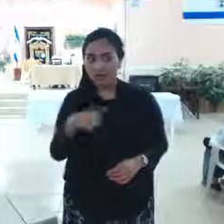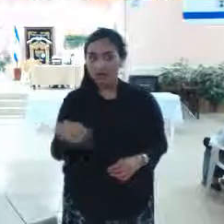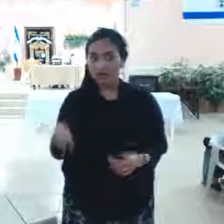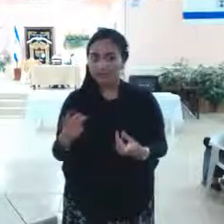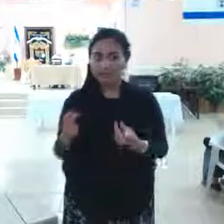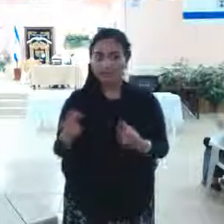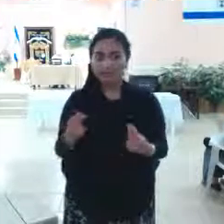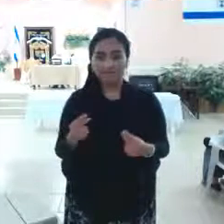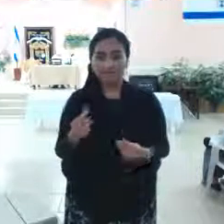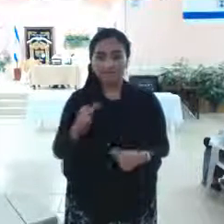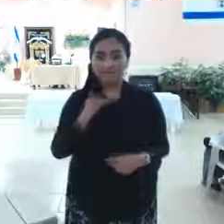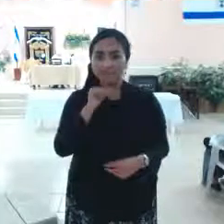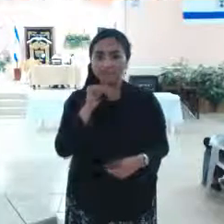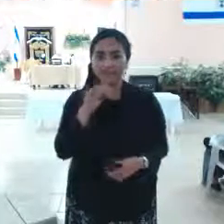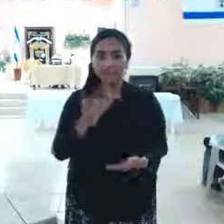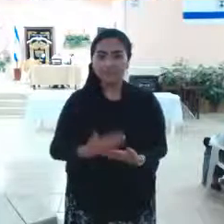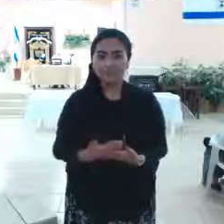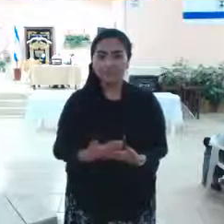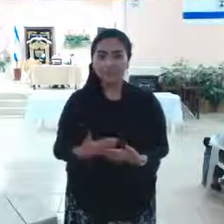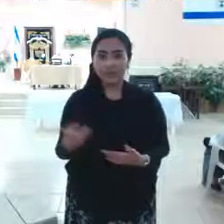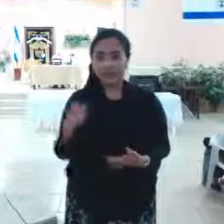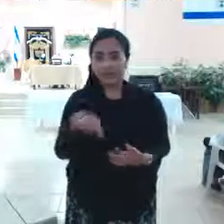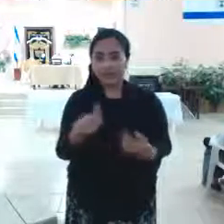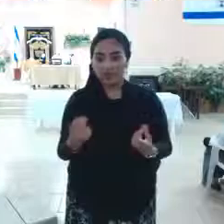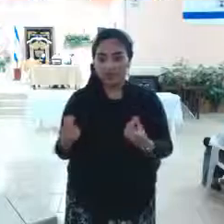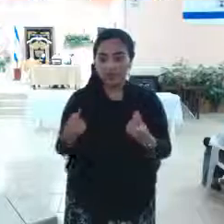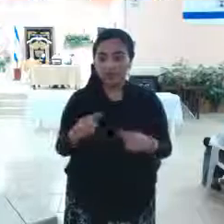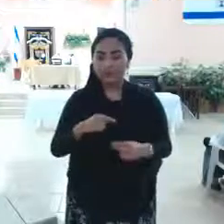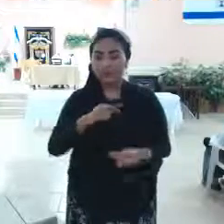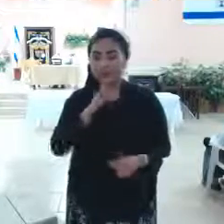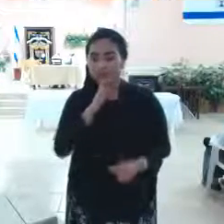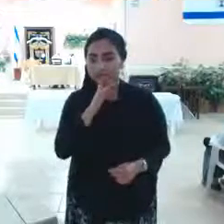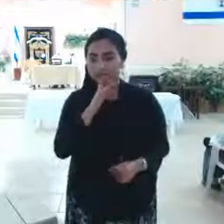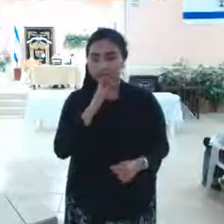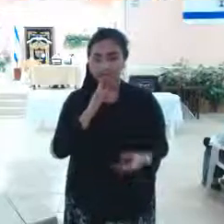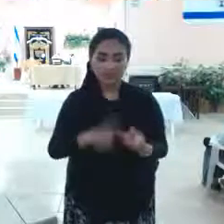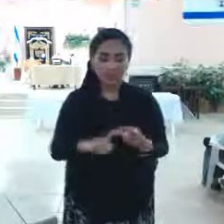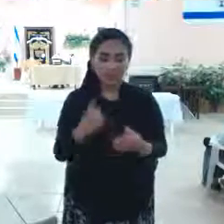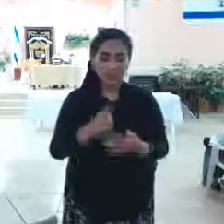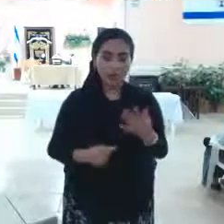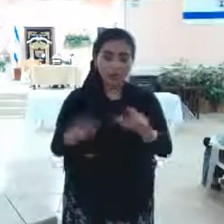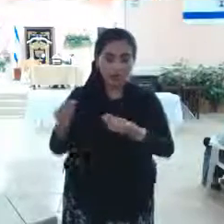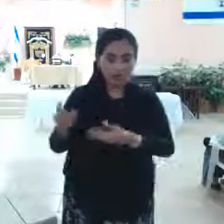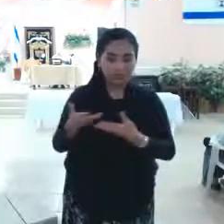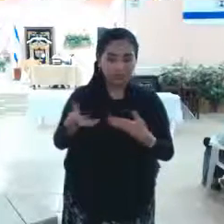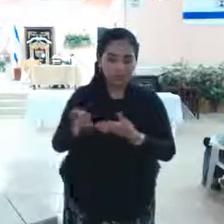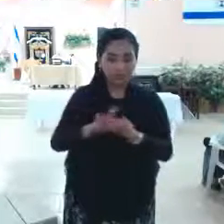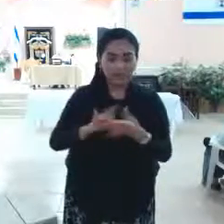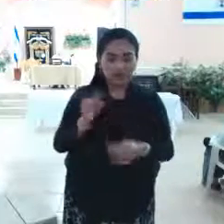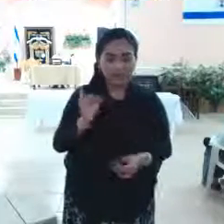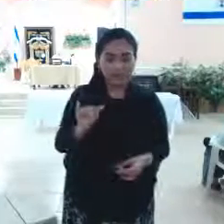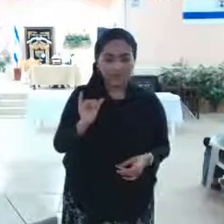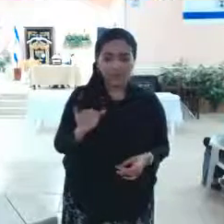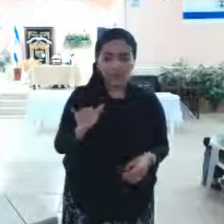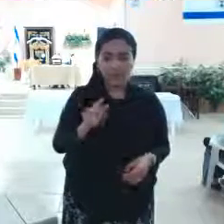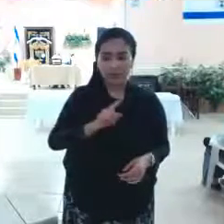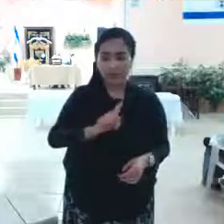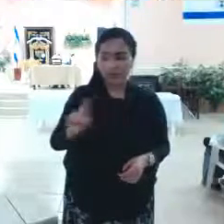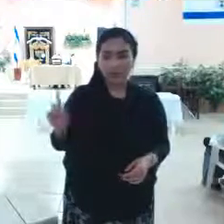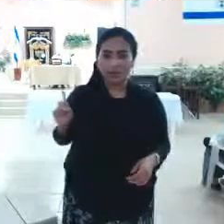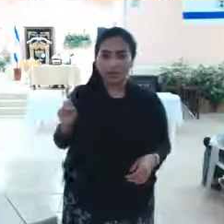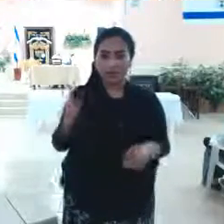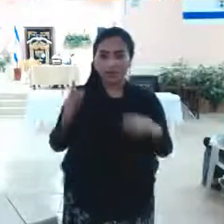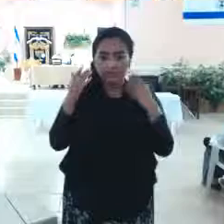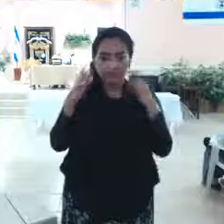their behavior is not the best. The way they act, the way they talk, what the Ruach HaKodesh tells us,